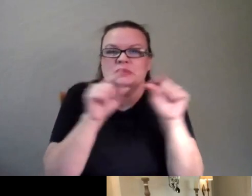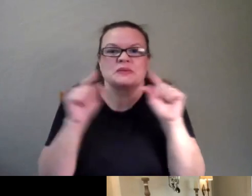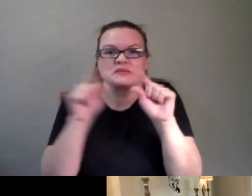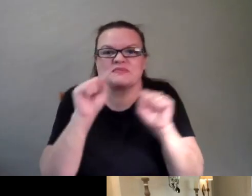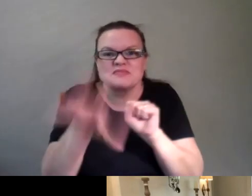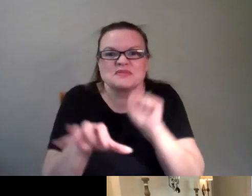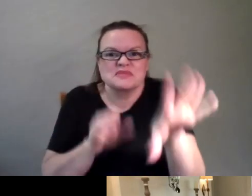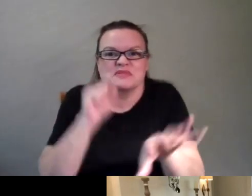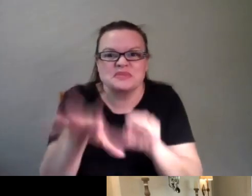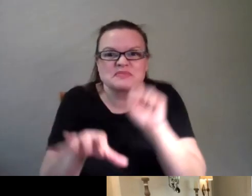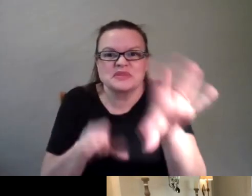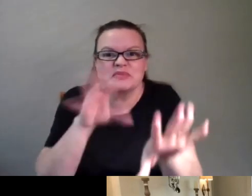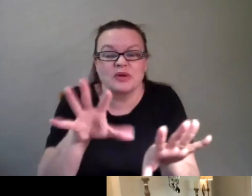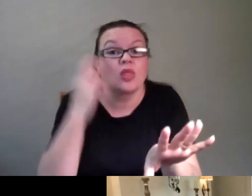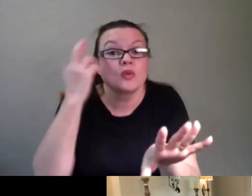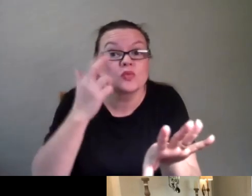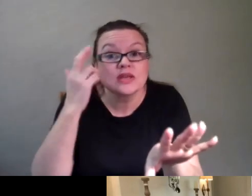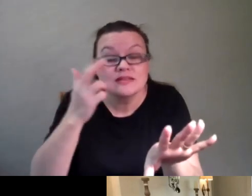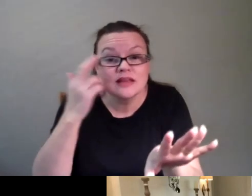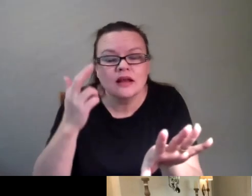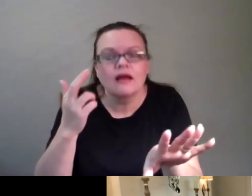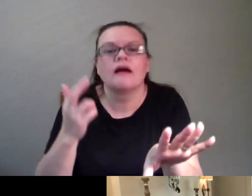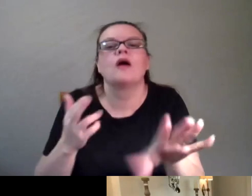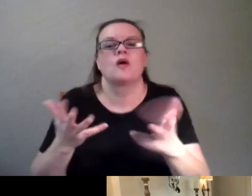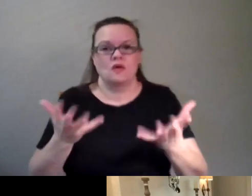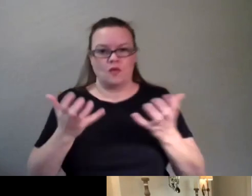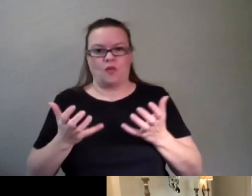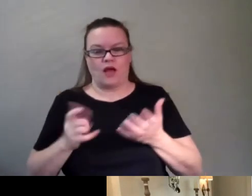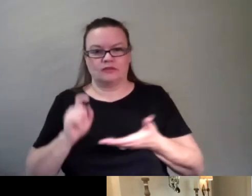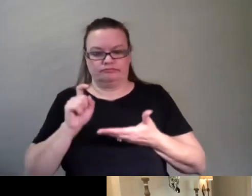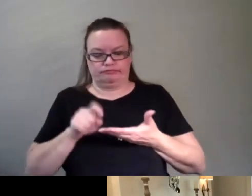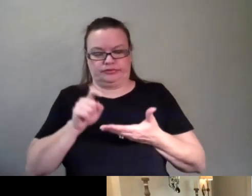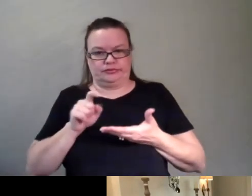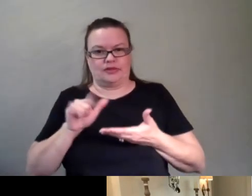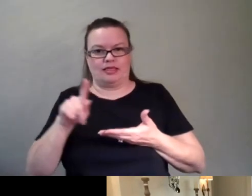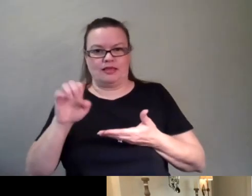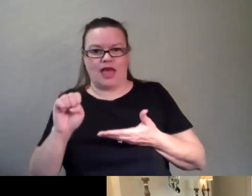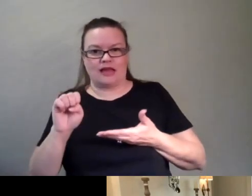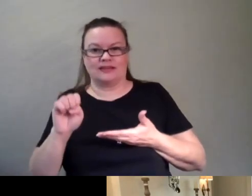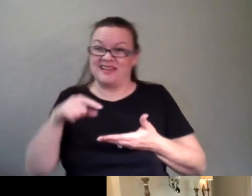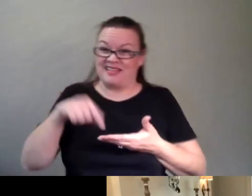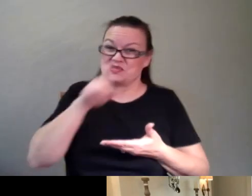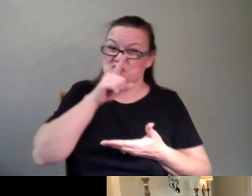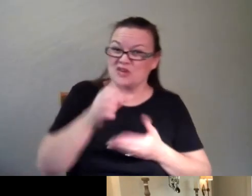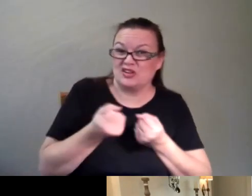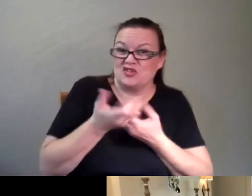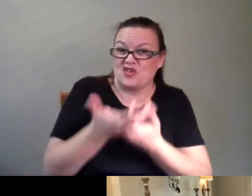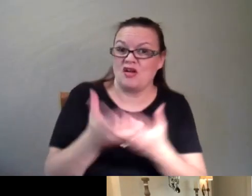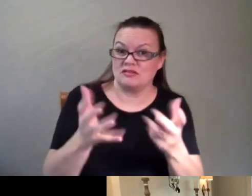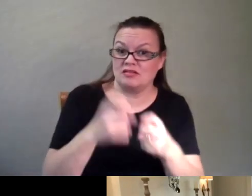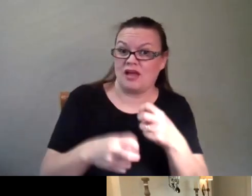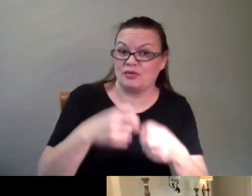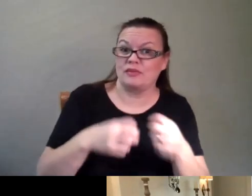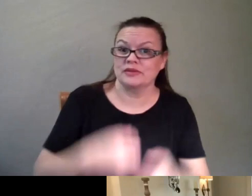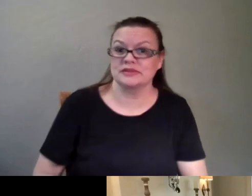low ability. And I think it's something that the Mansfield Institute could really delve into. How do we confront